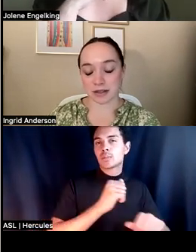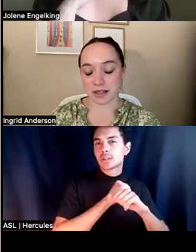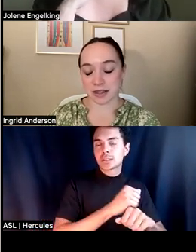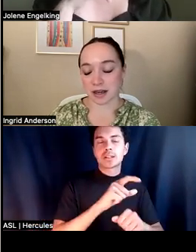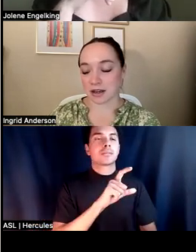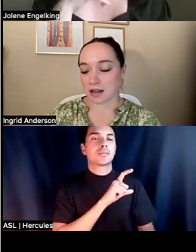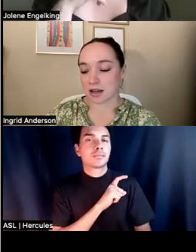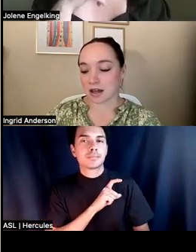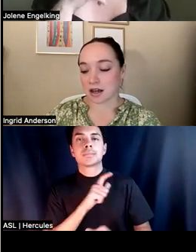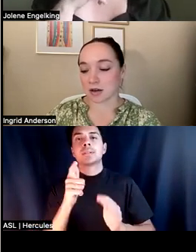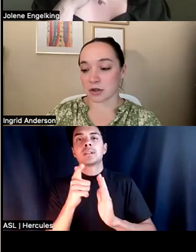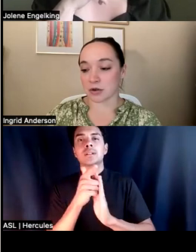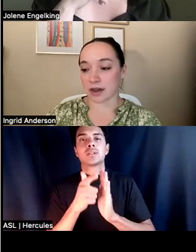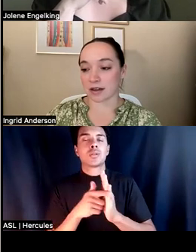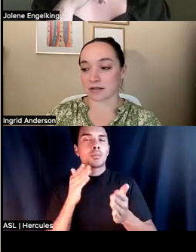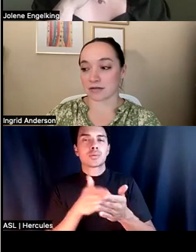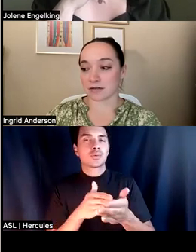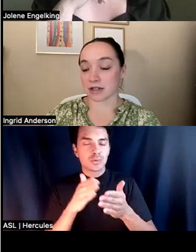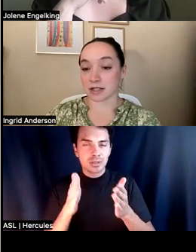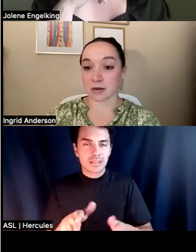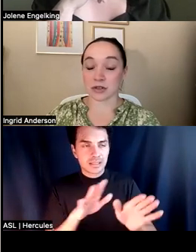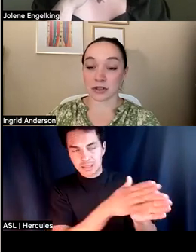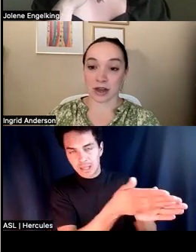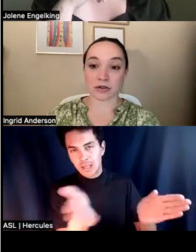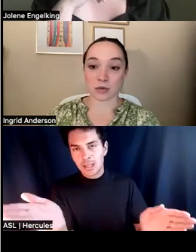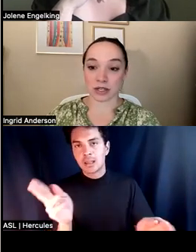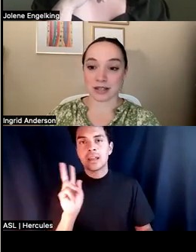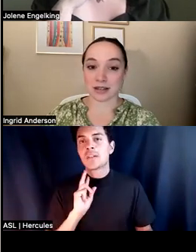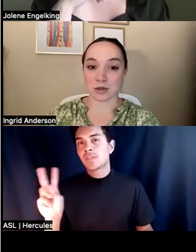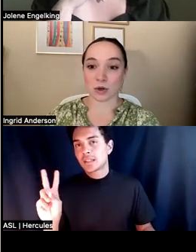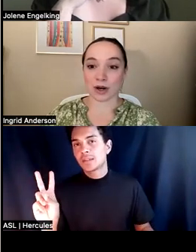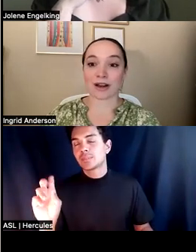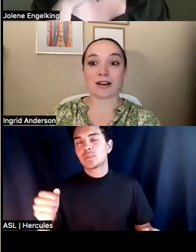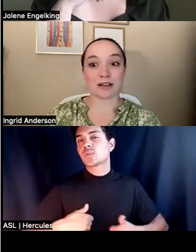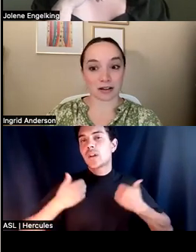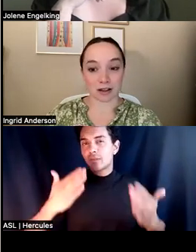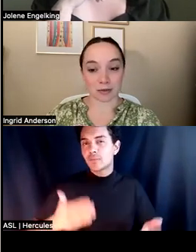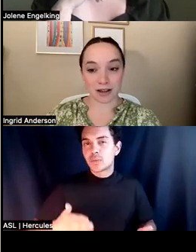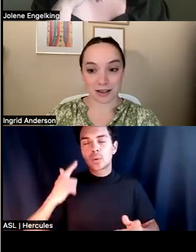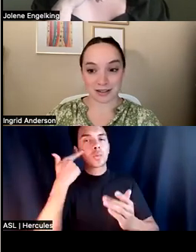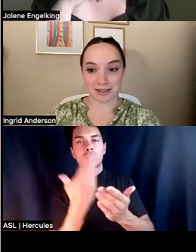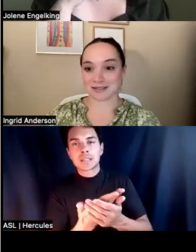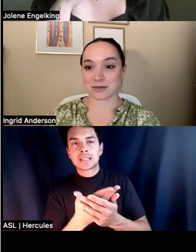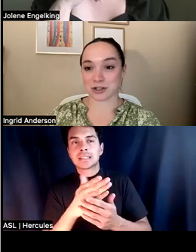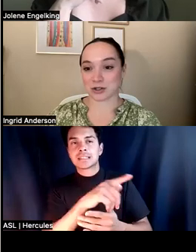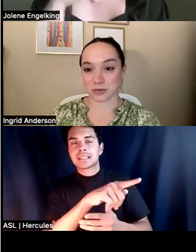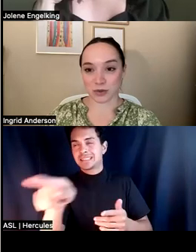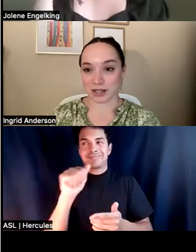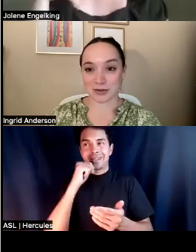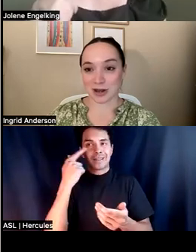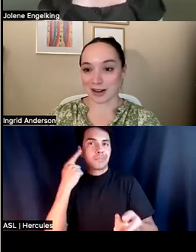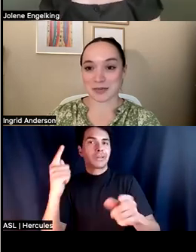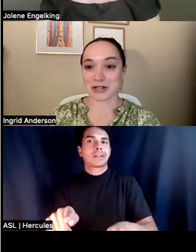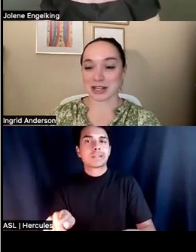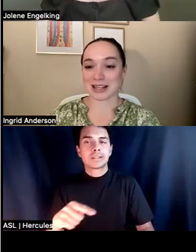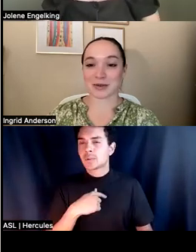enforcement, things like that. You know, that victims, survivors, witnesses were non-compliant, which we